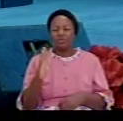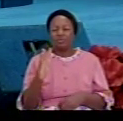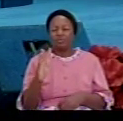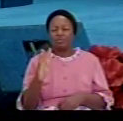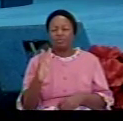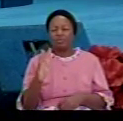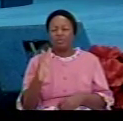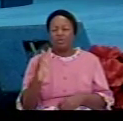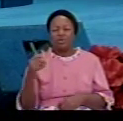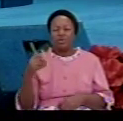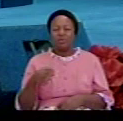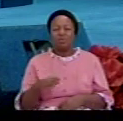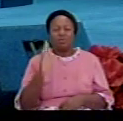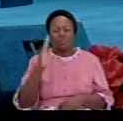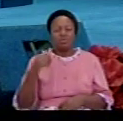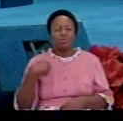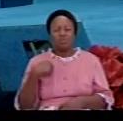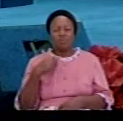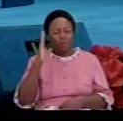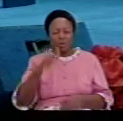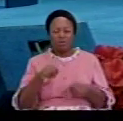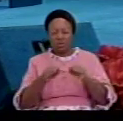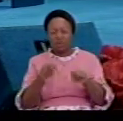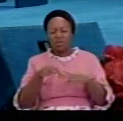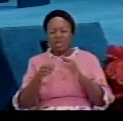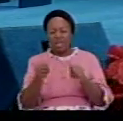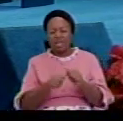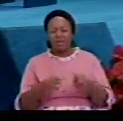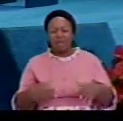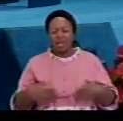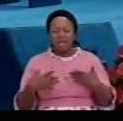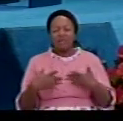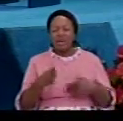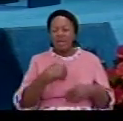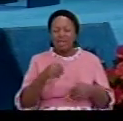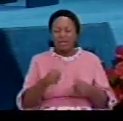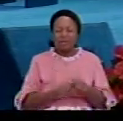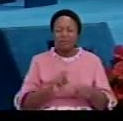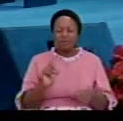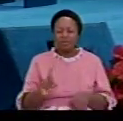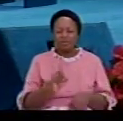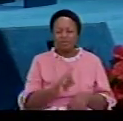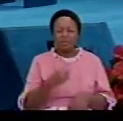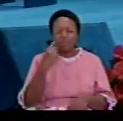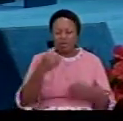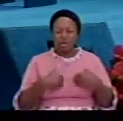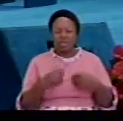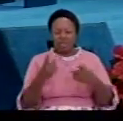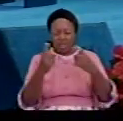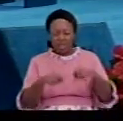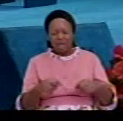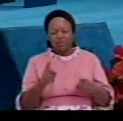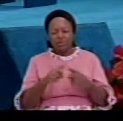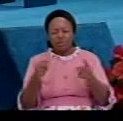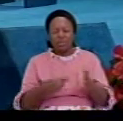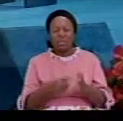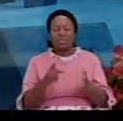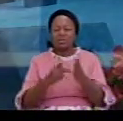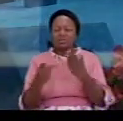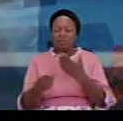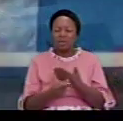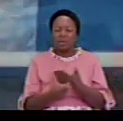will continue in every life. And everyone who has attended it shall say,